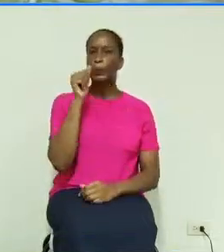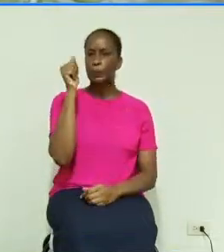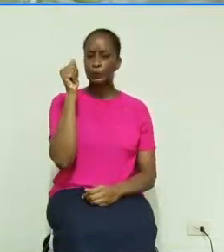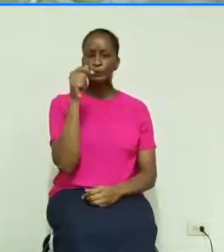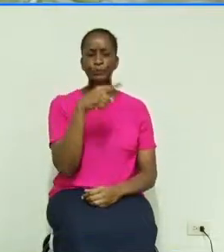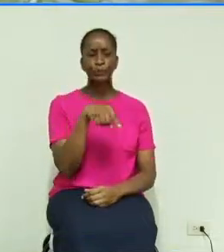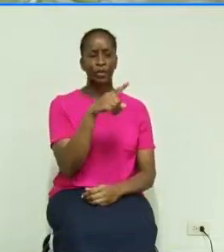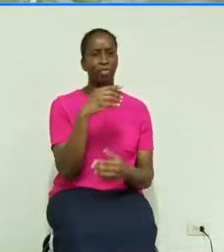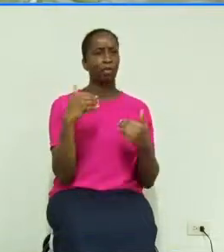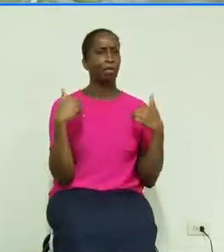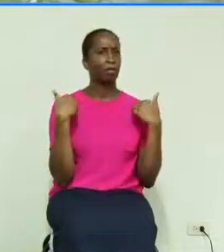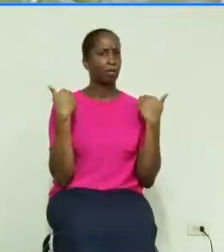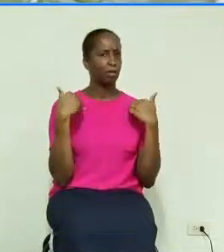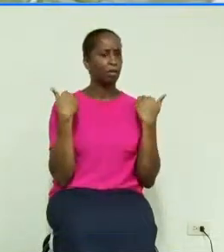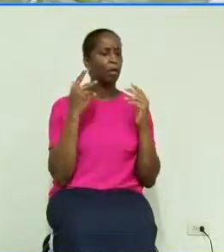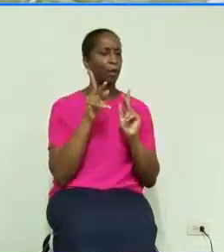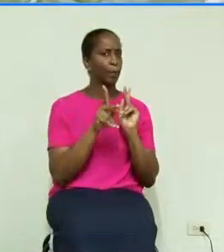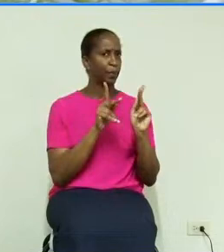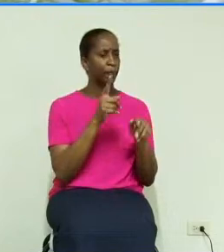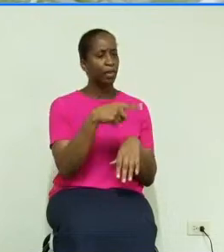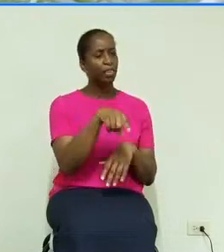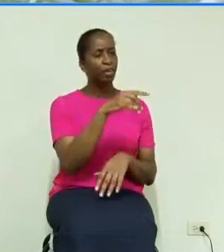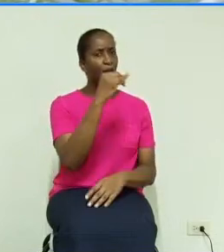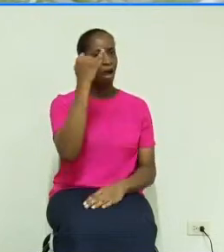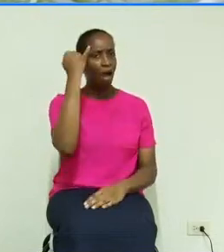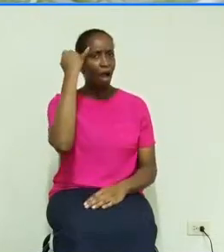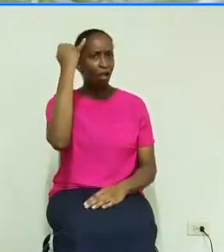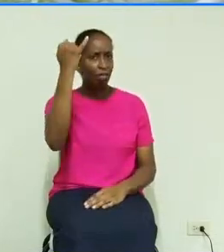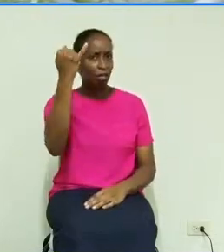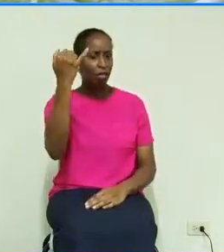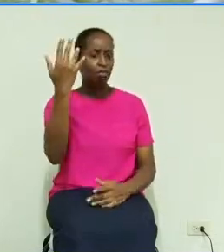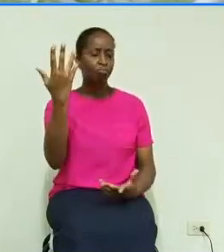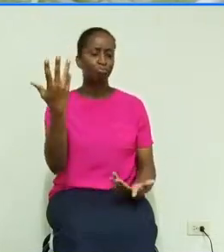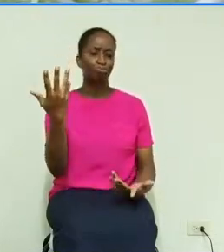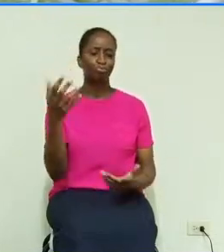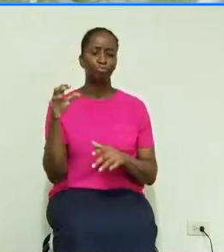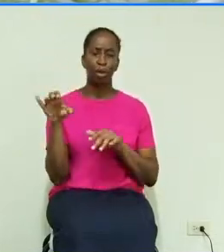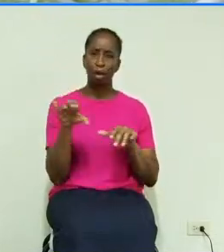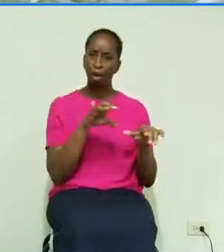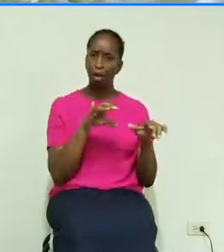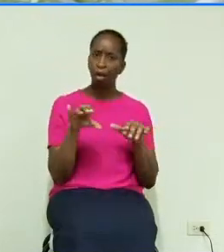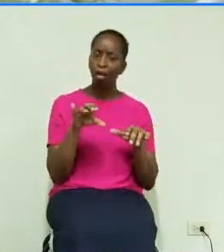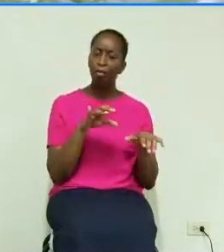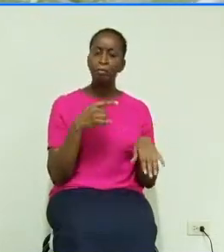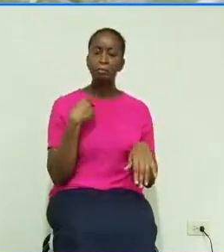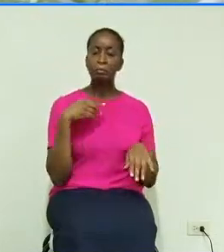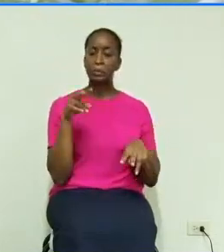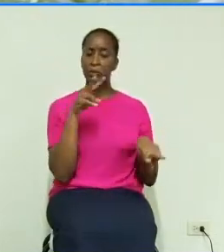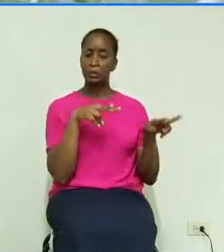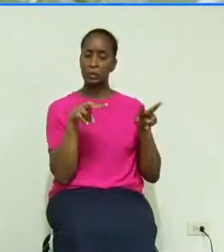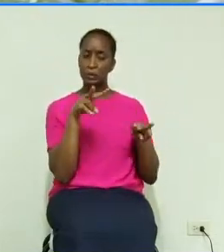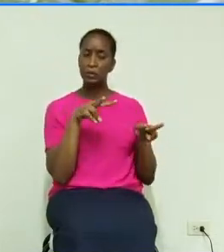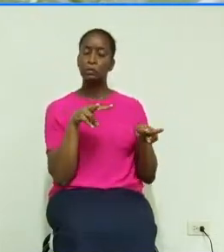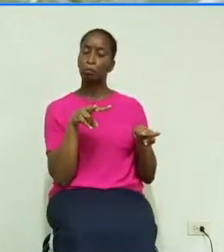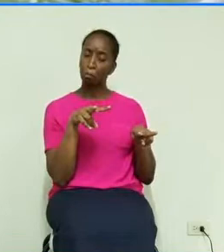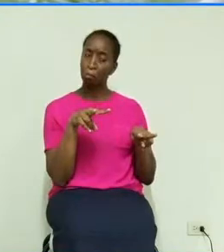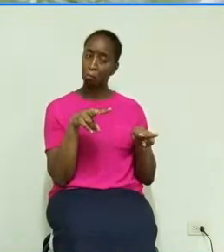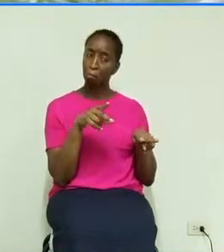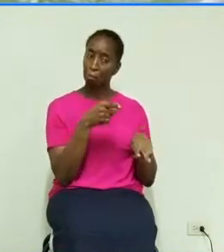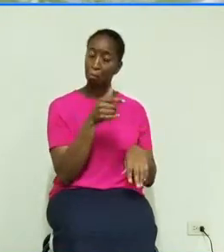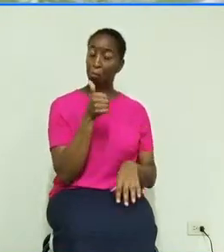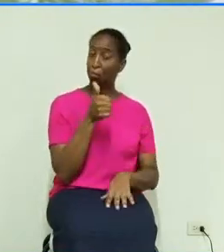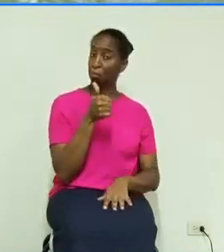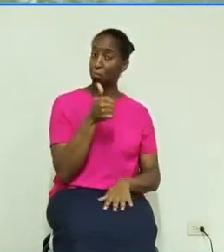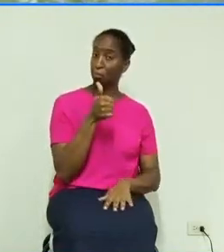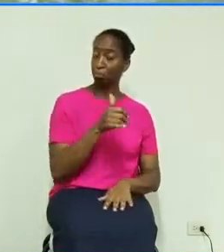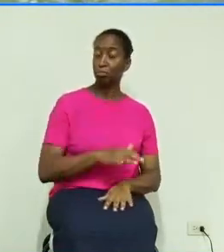I'm in agreement that we should involve those groups, right? But my only concern, and if I see any change in the reform